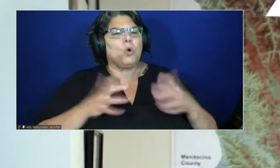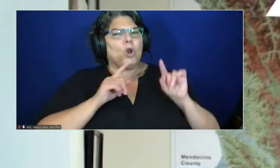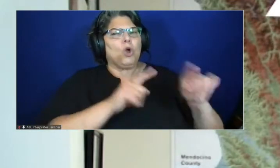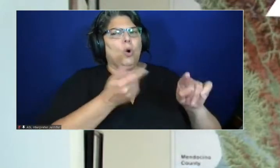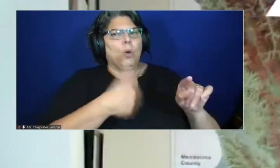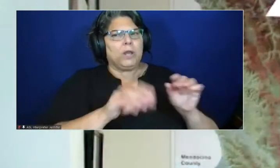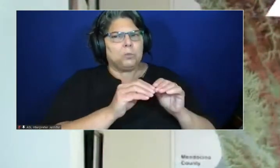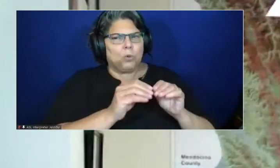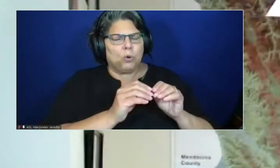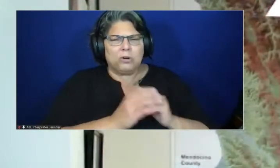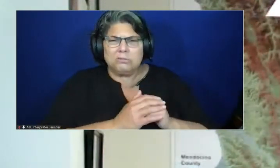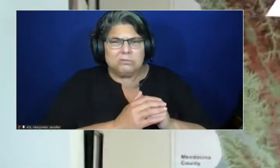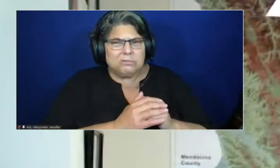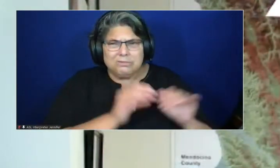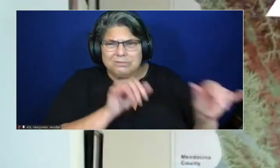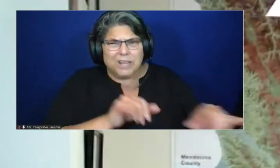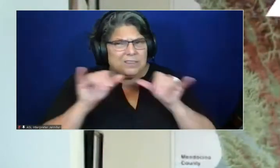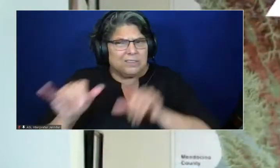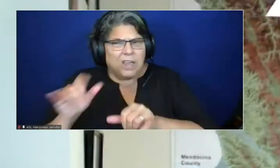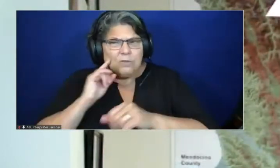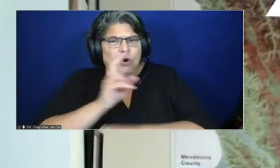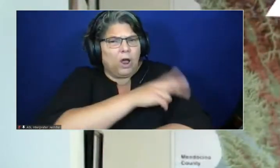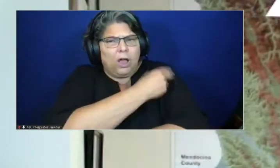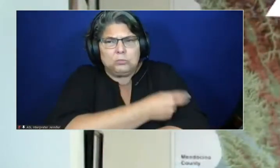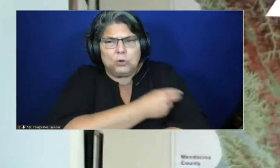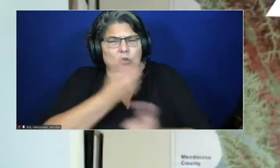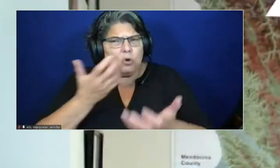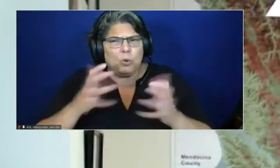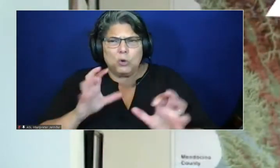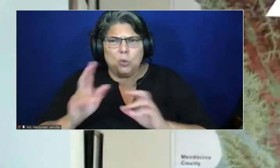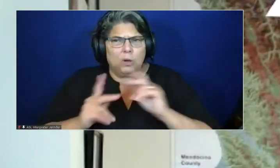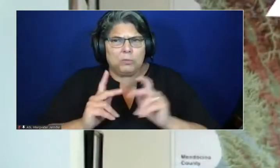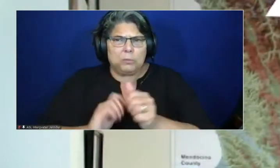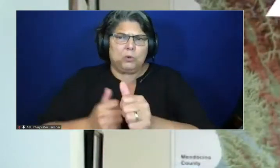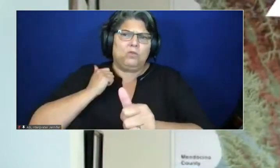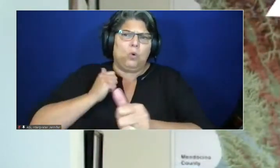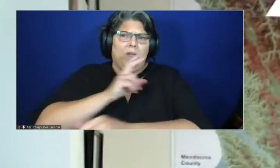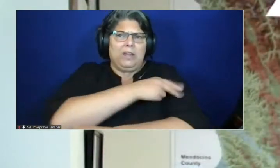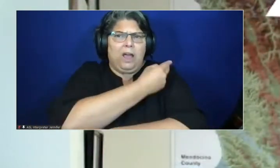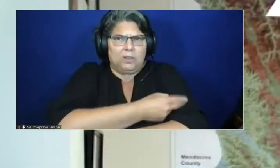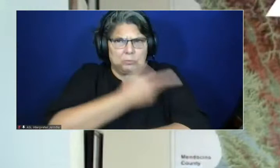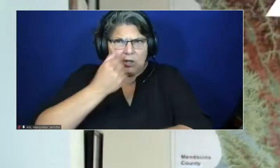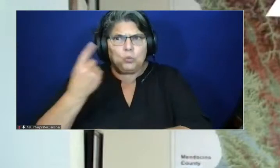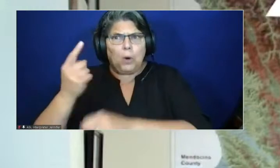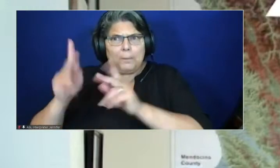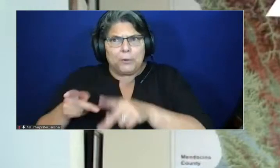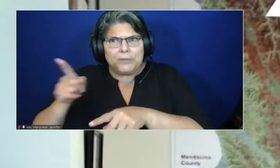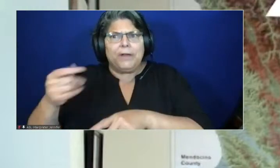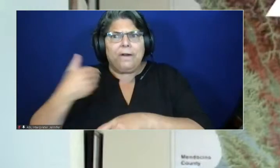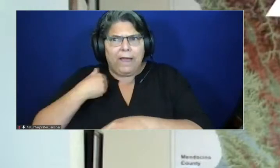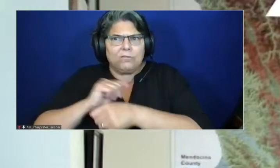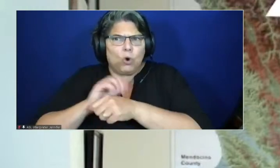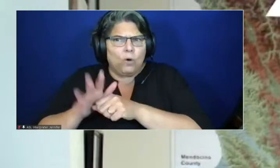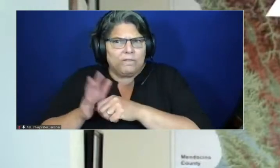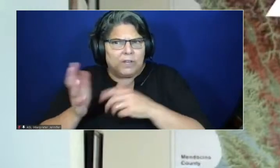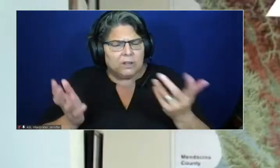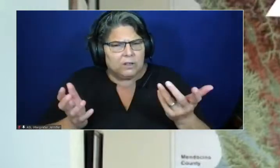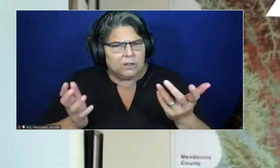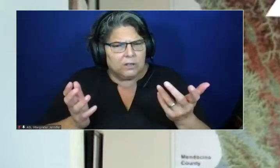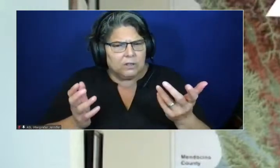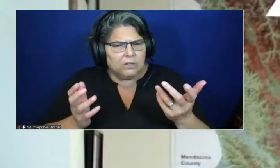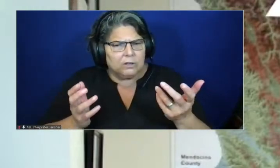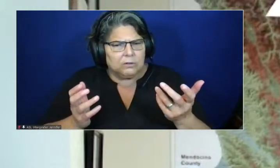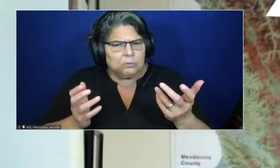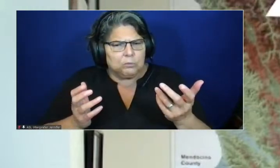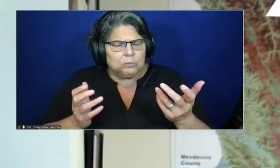And we've done the same thing with hospitals. We don't want people to stay away from a hospital because there's a COVID case there. But we prefer to make